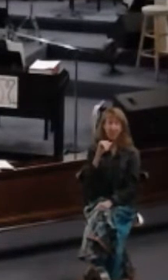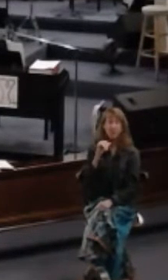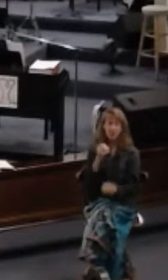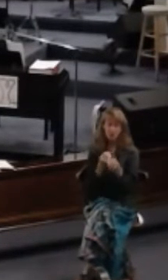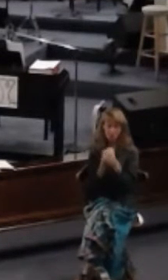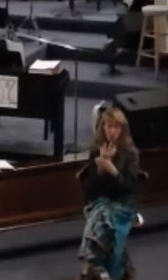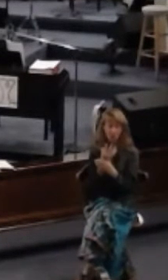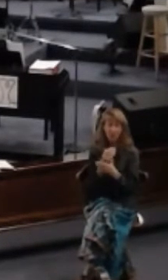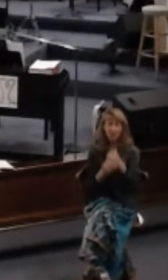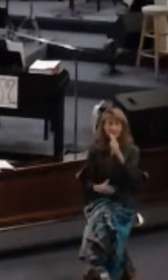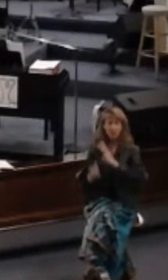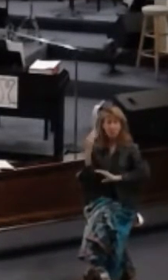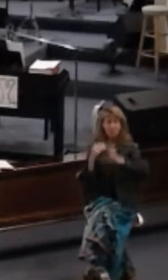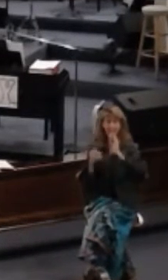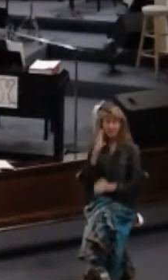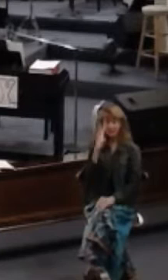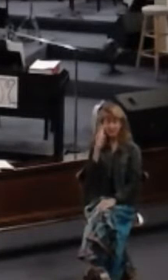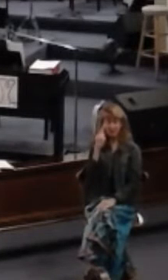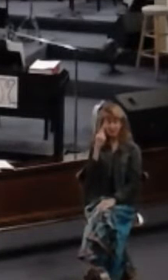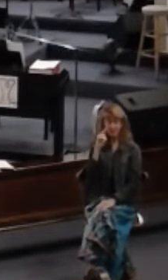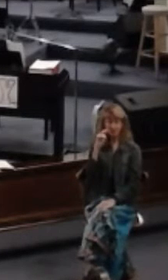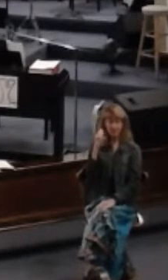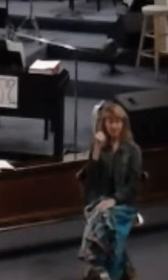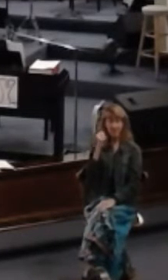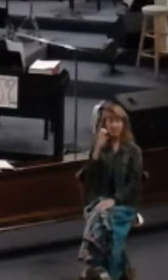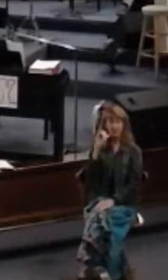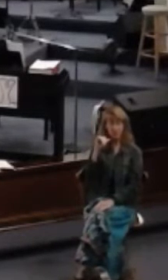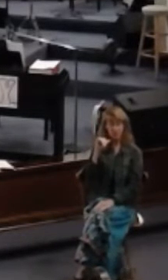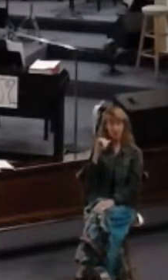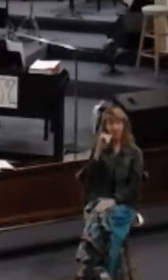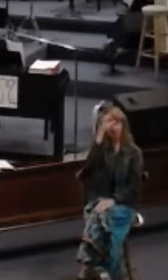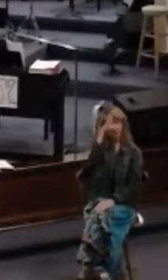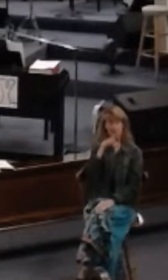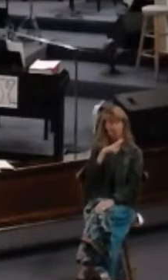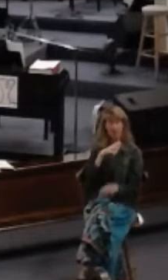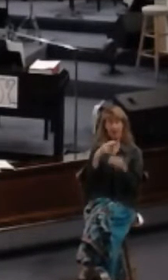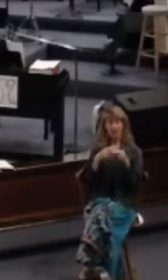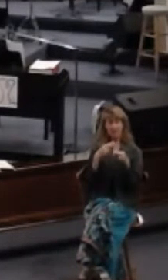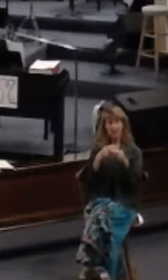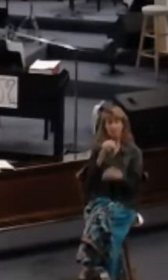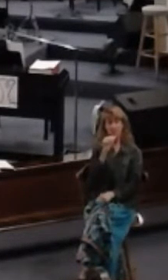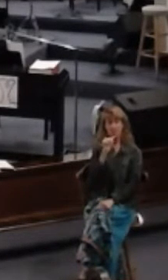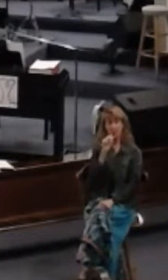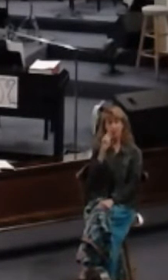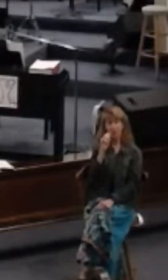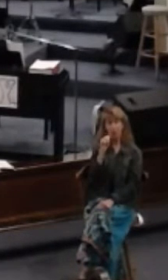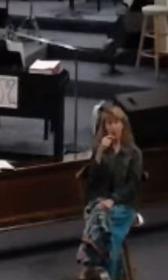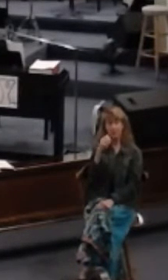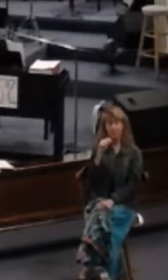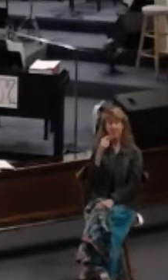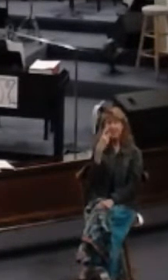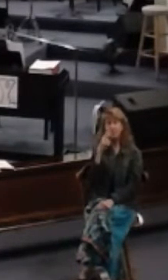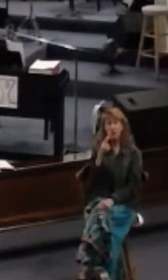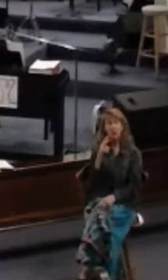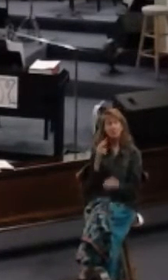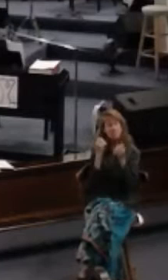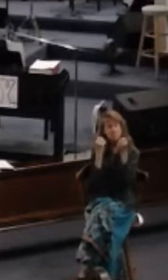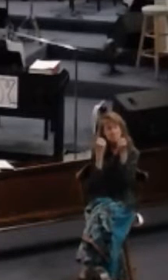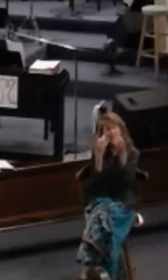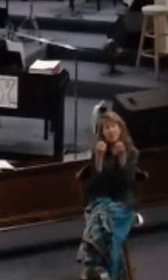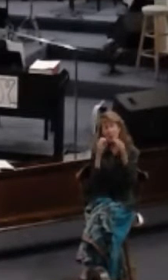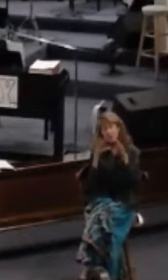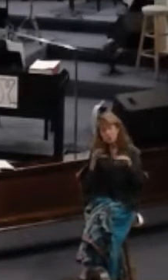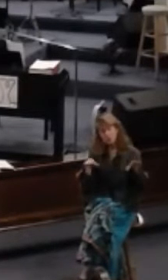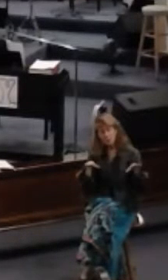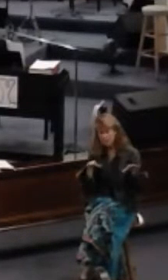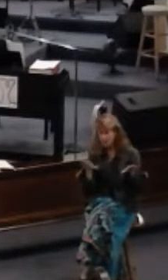in the 17th century, there was a German preacher named August Frank. He'd seen the homeless children in his city, and he was so moved